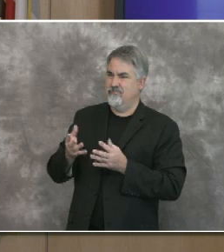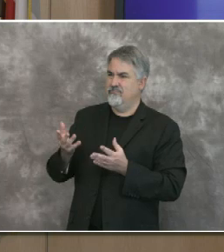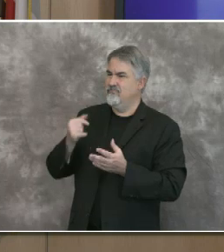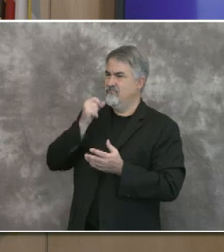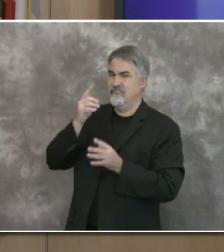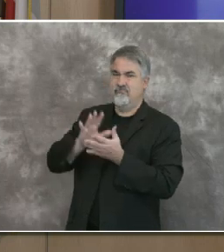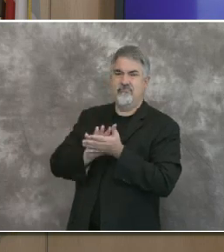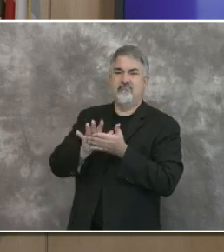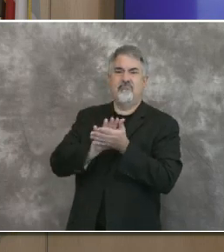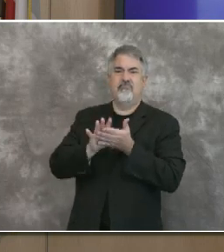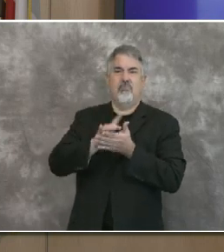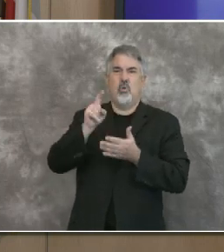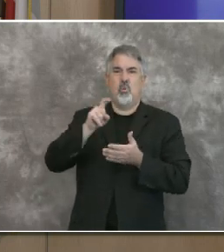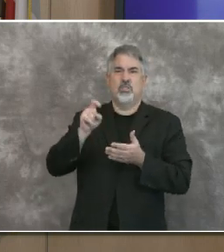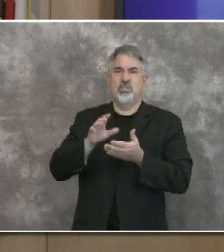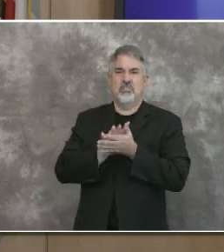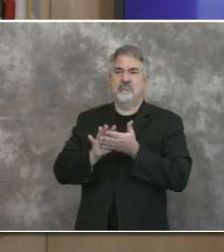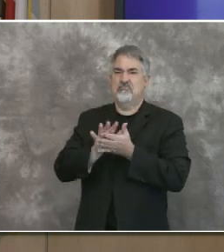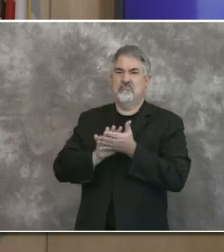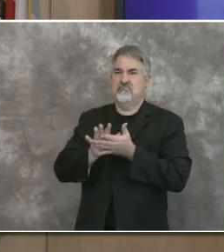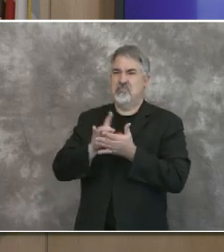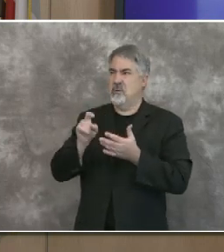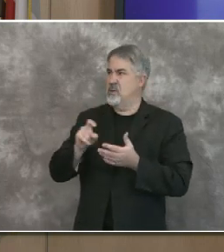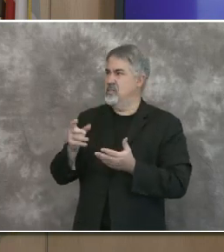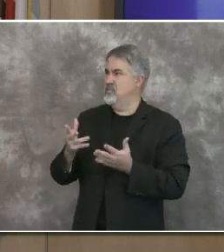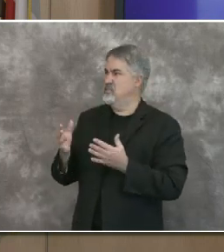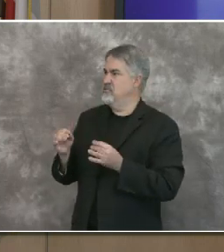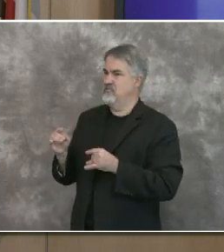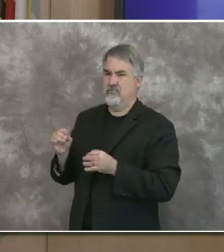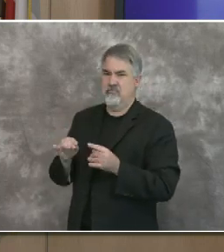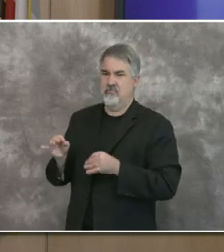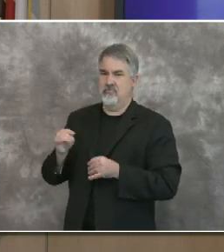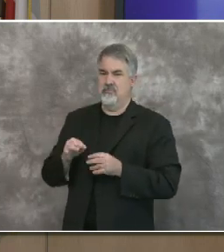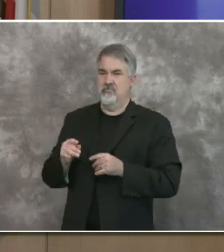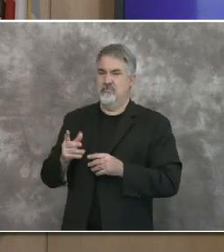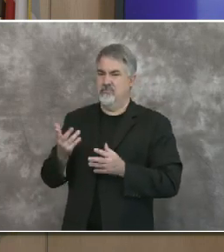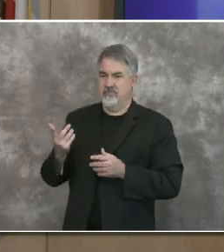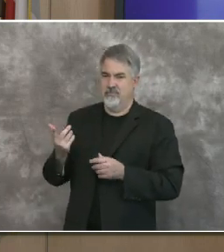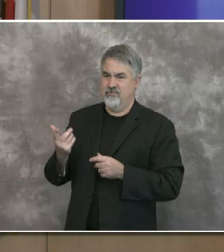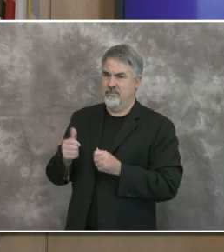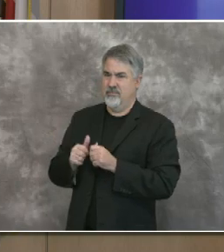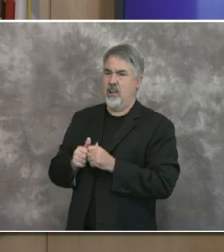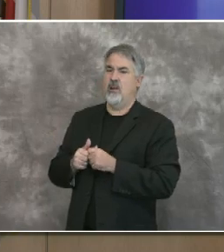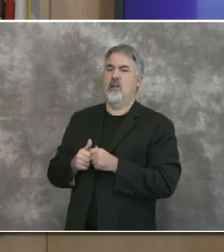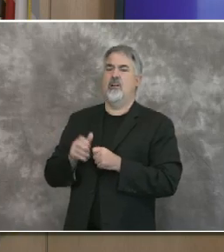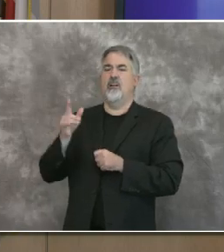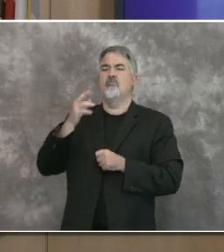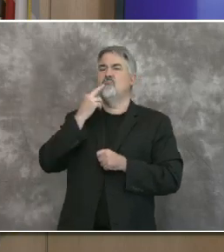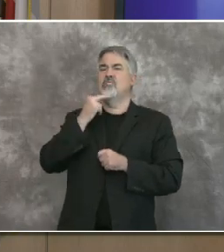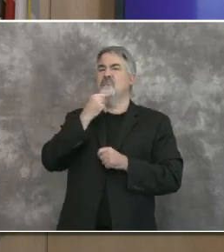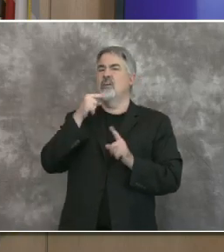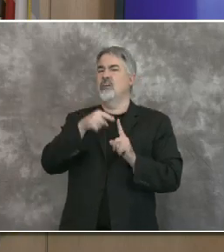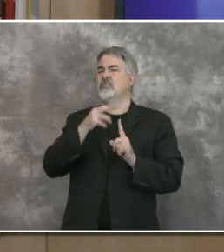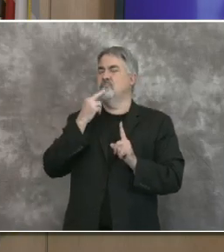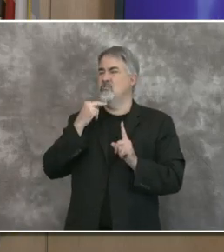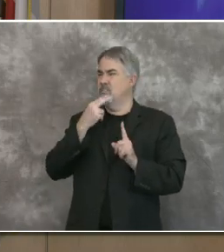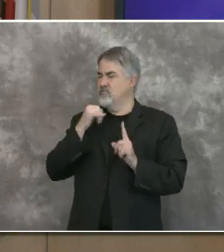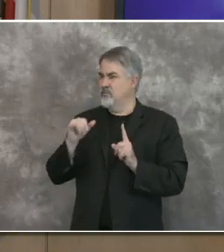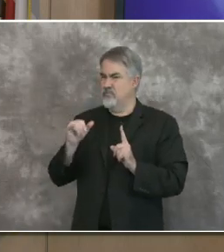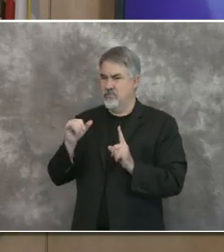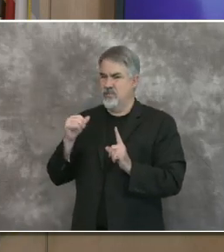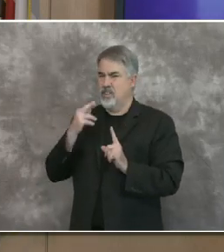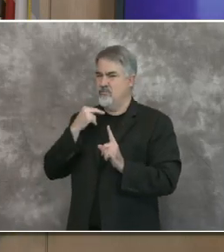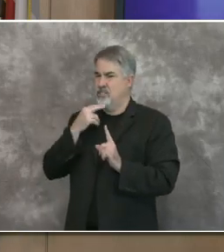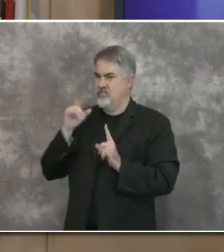happen, sort of immediately? Like, how are you going to be assessing, which restaurants can be ready for this? Okay,